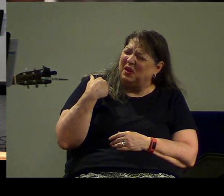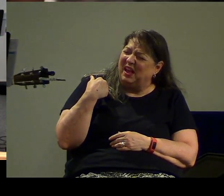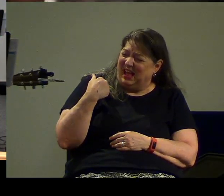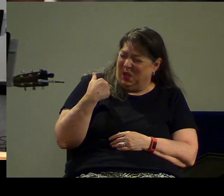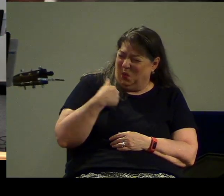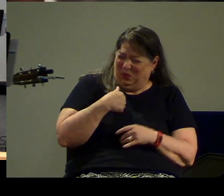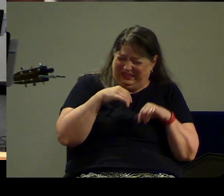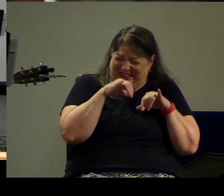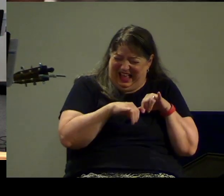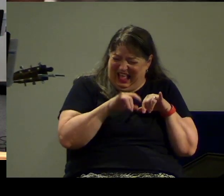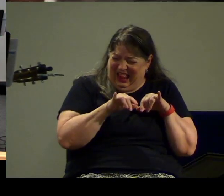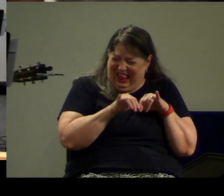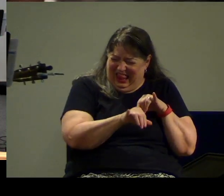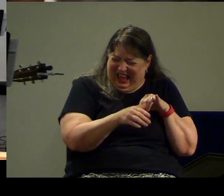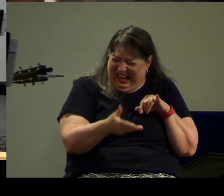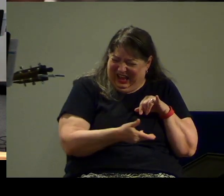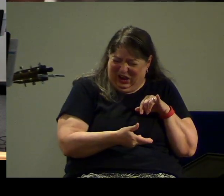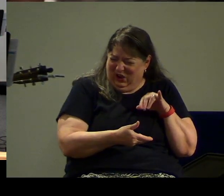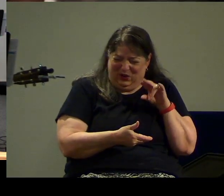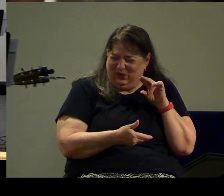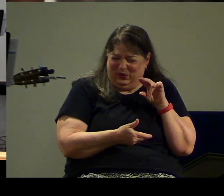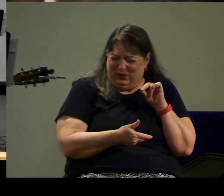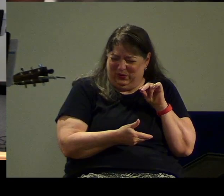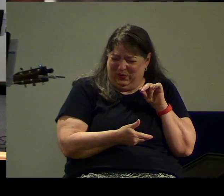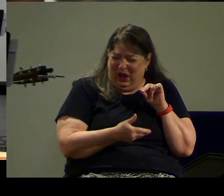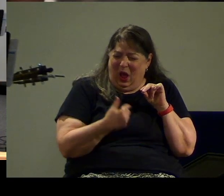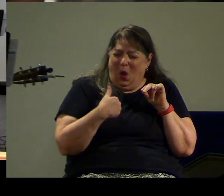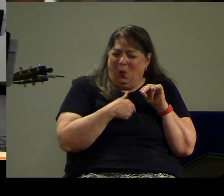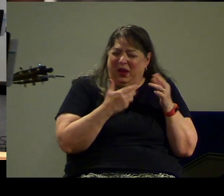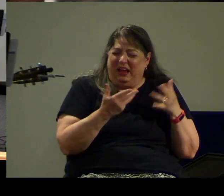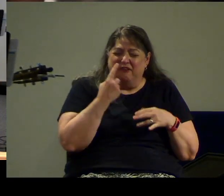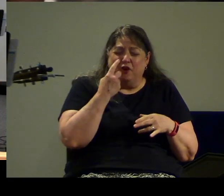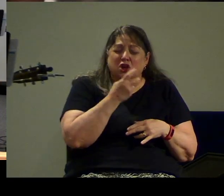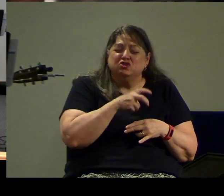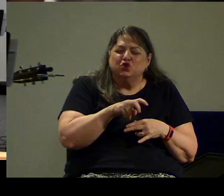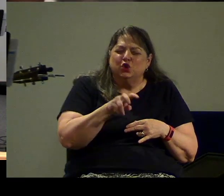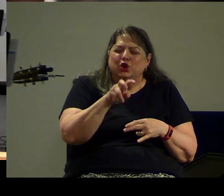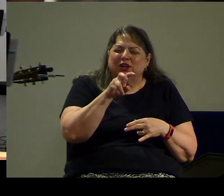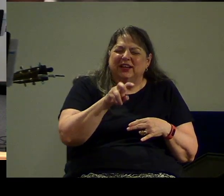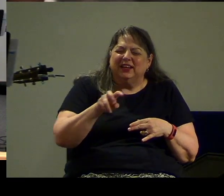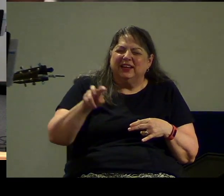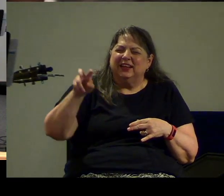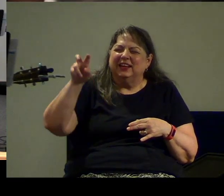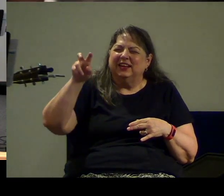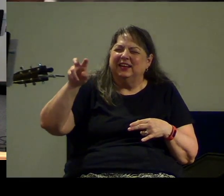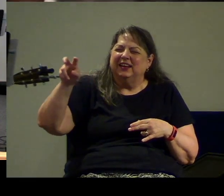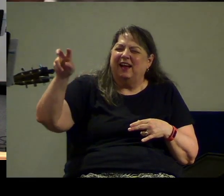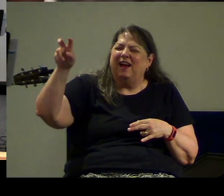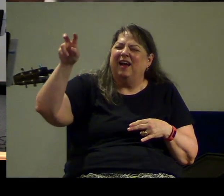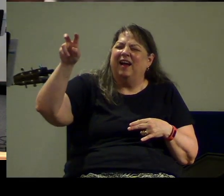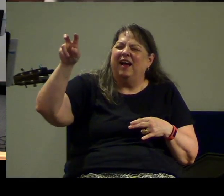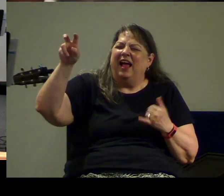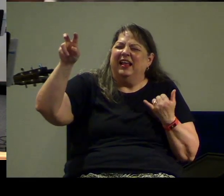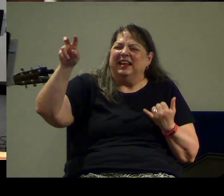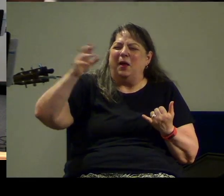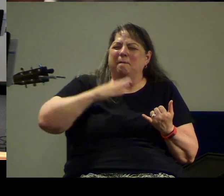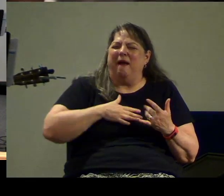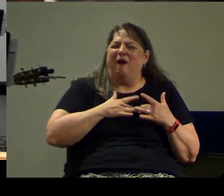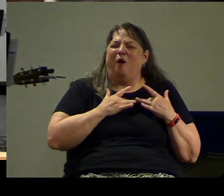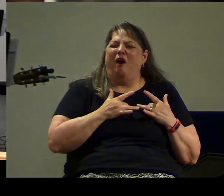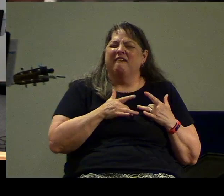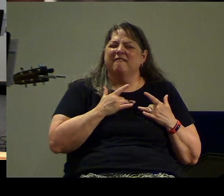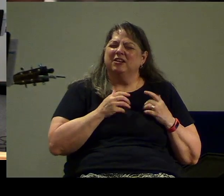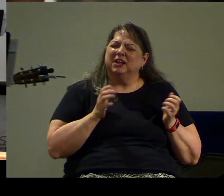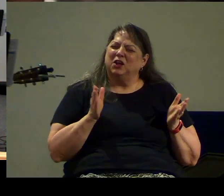destination here. And this is part of the journey, Lord. And Father God, just encourage my heart, Father, to know